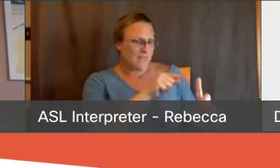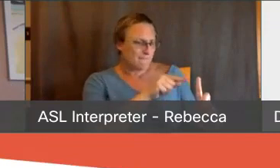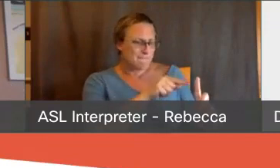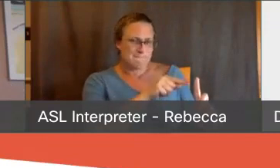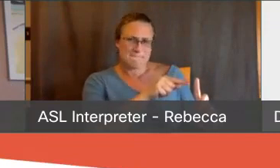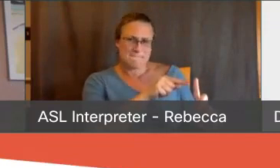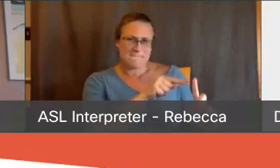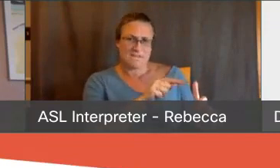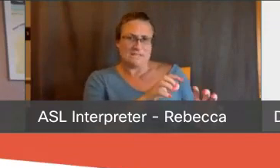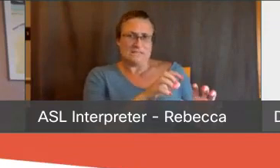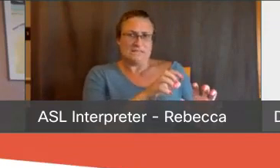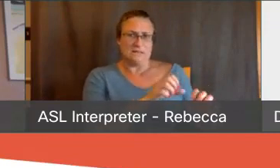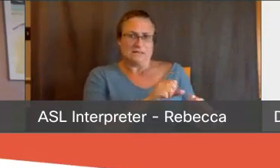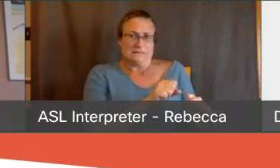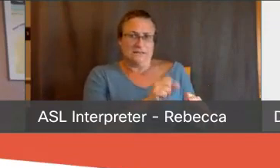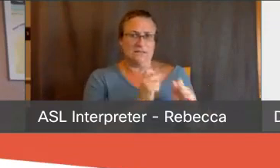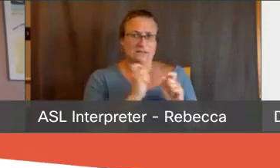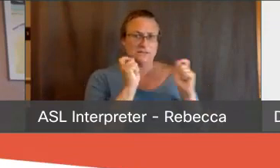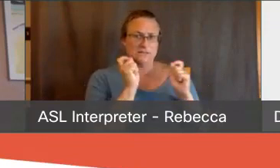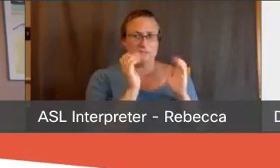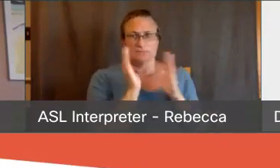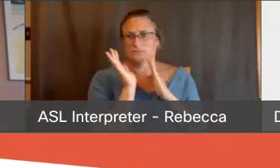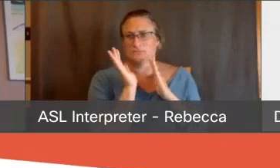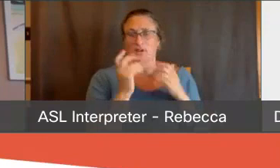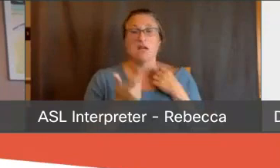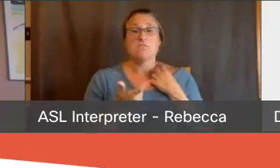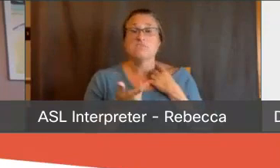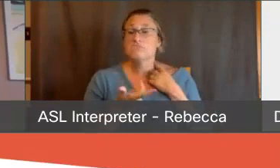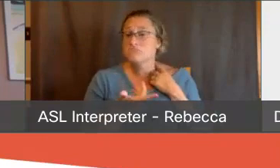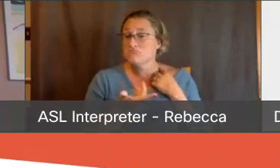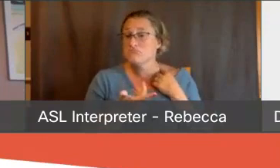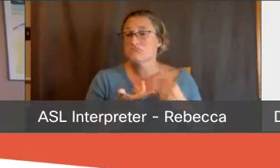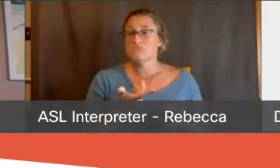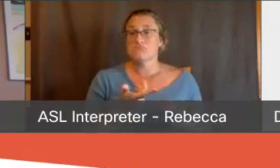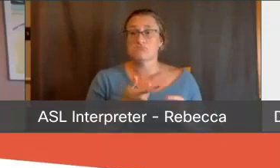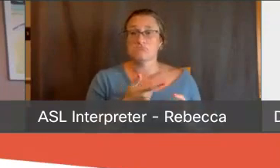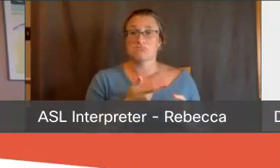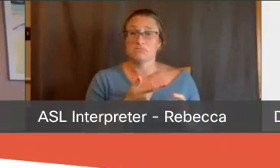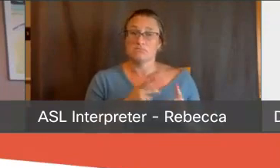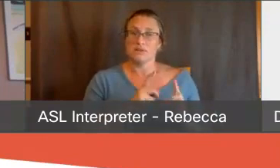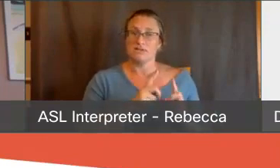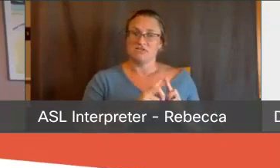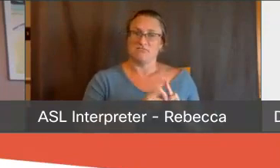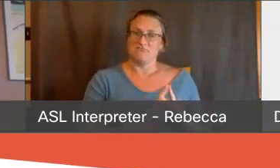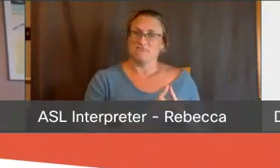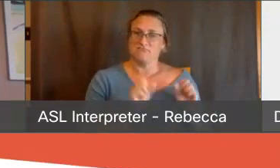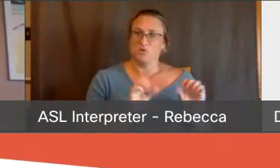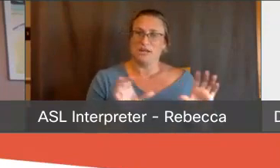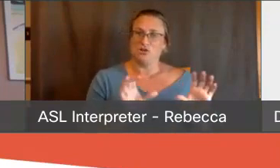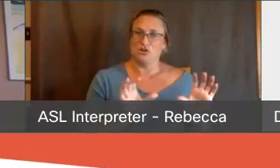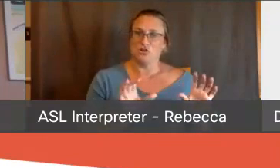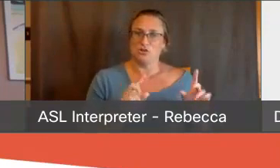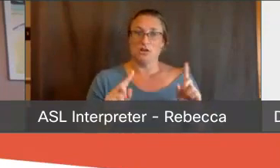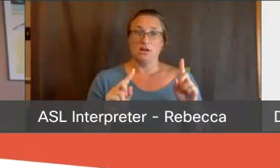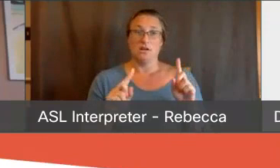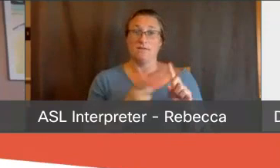them to tense, or something you said is causing them to bristle. There's a lot of different things you can do. The first thing is to